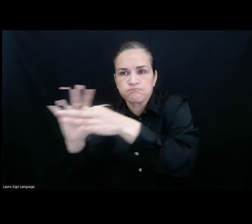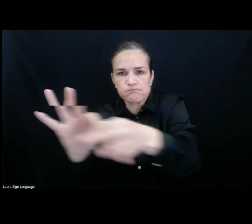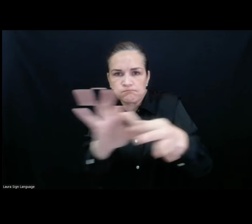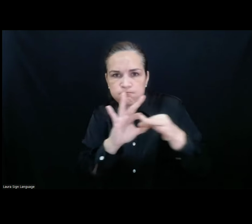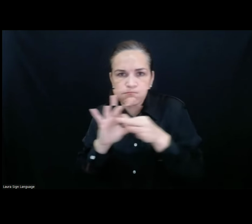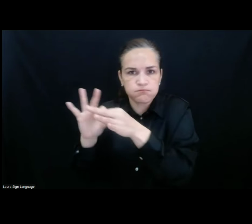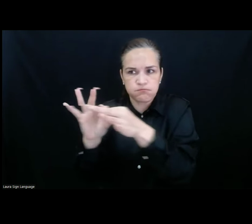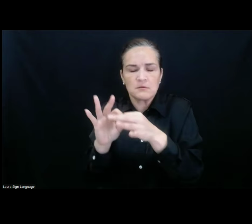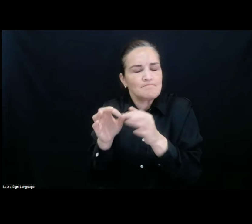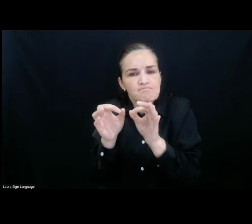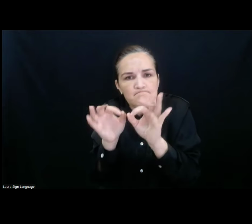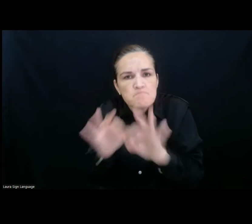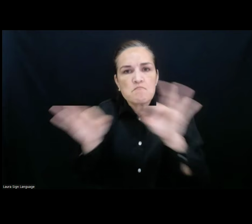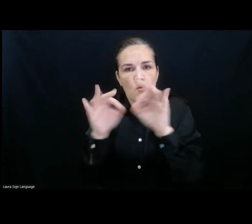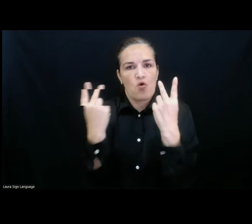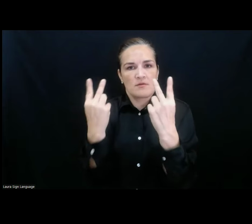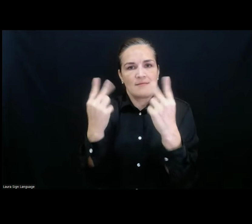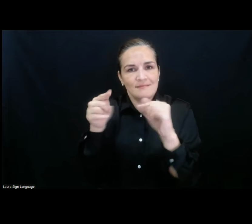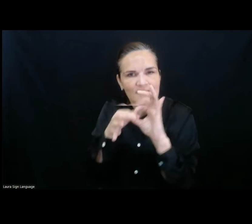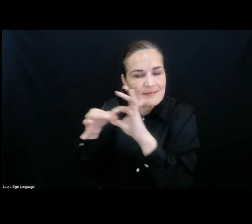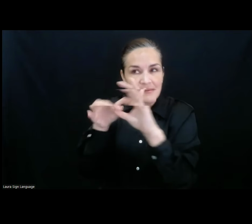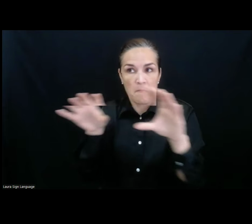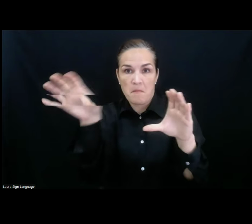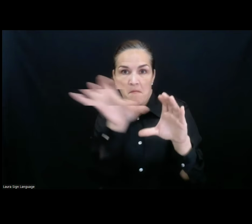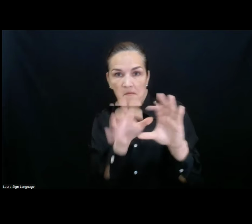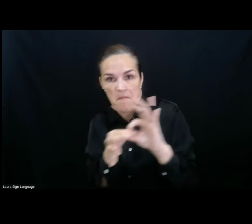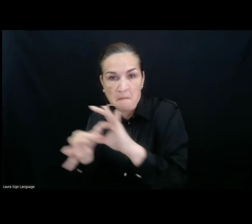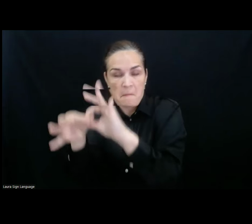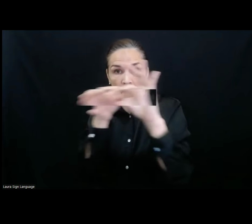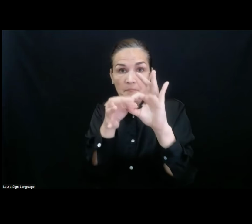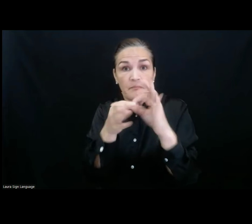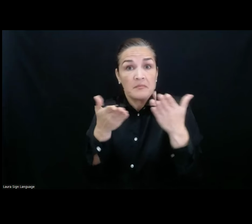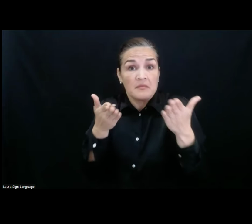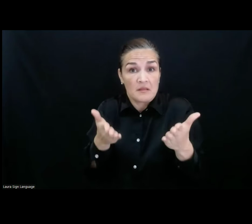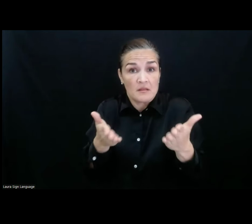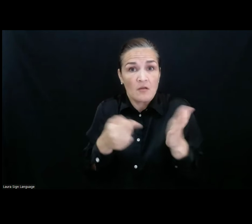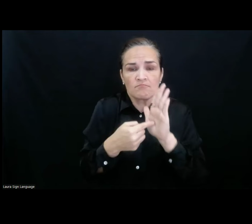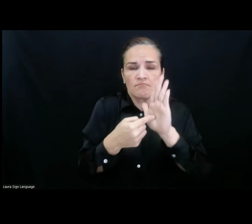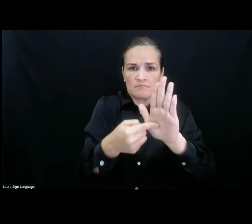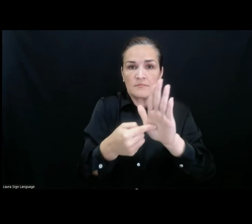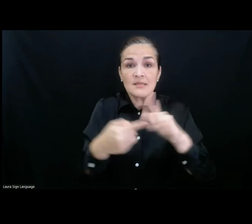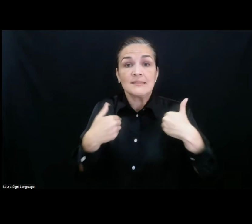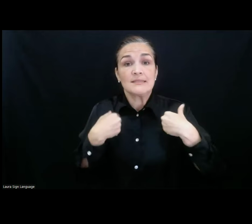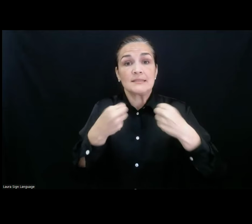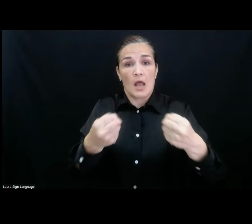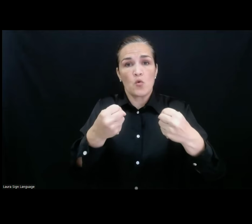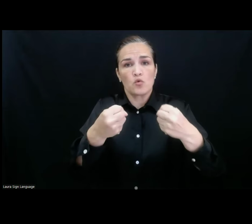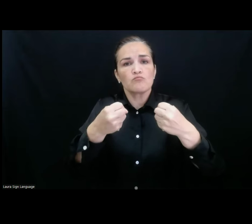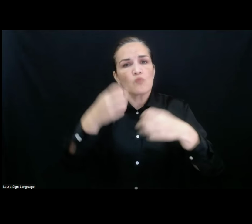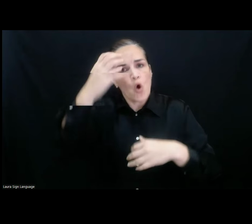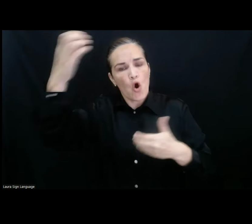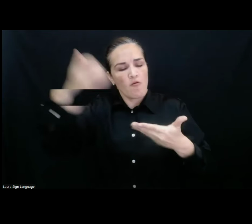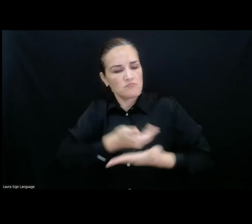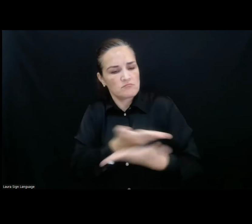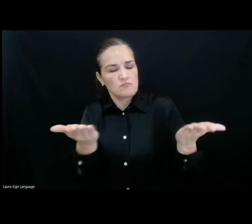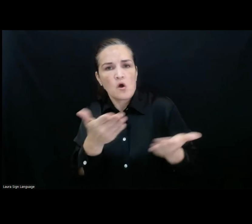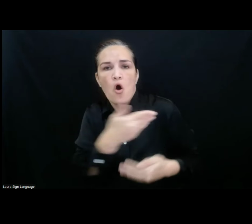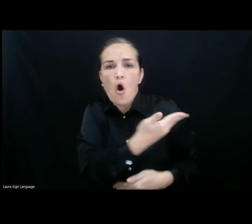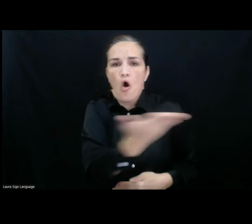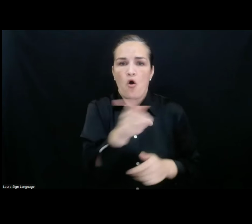essential. So in short, basically, really, public health for everyone starts with inclusion. And I